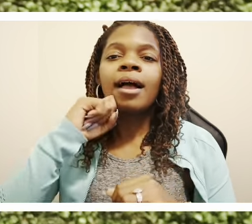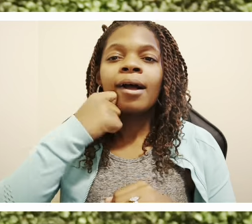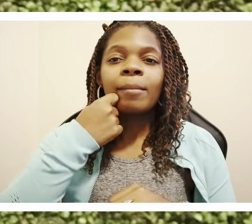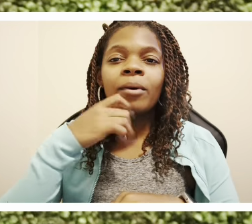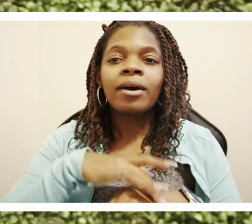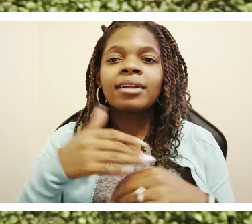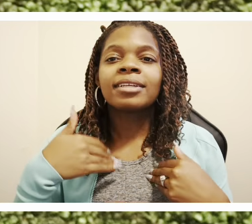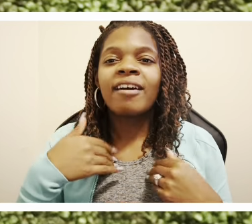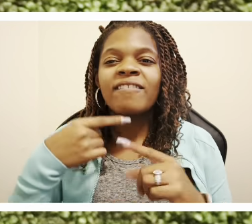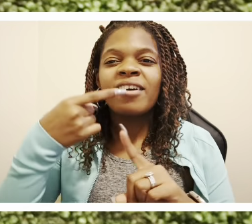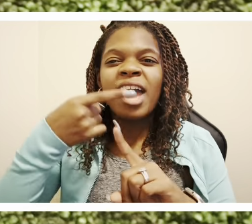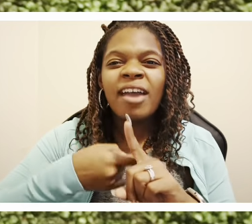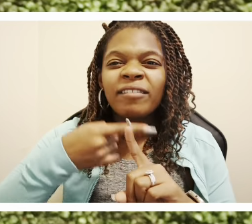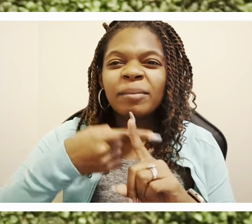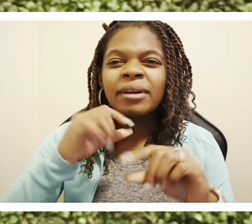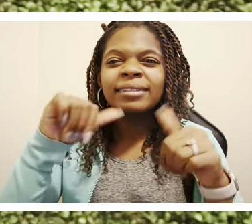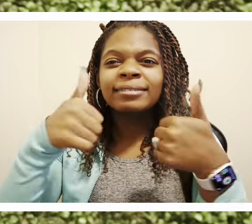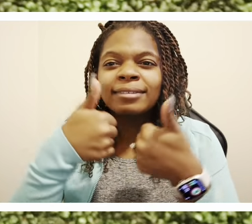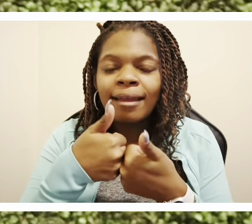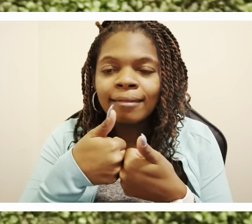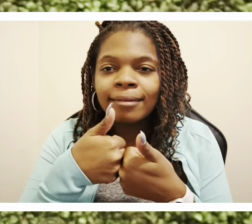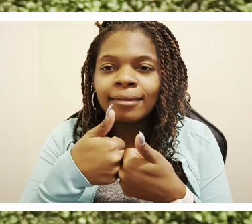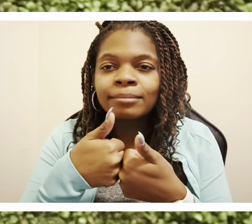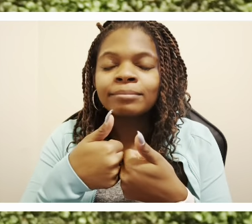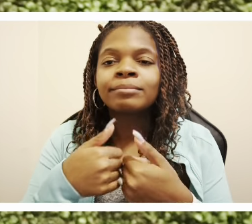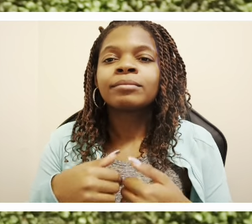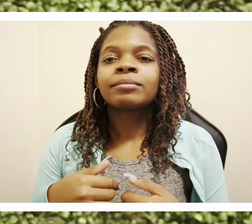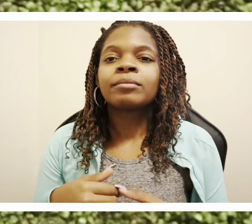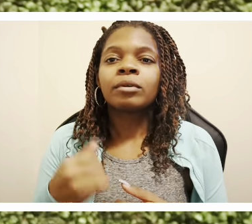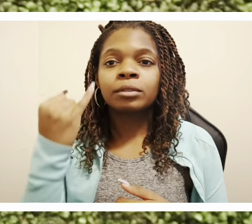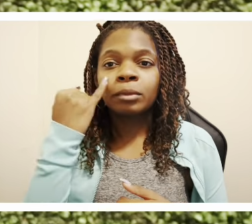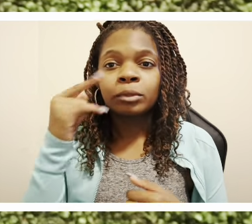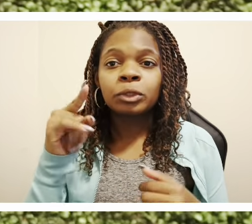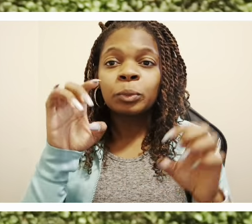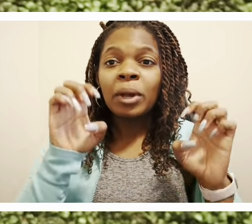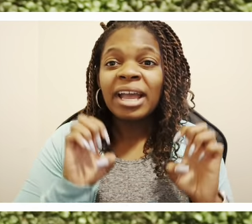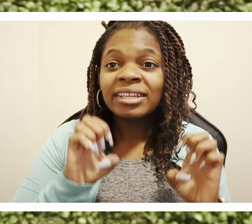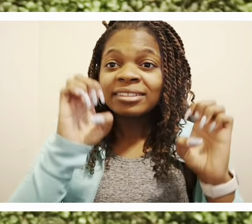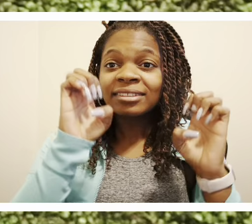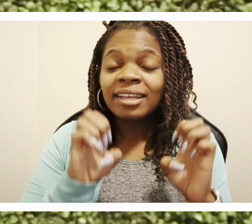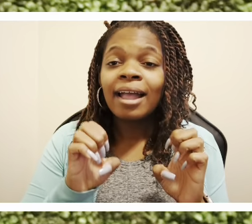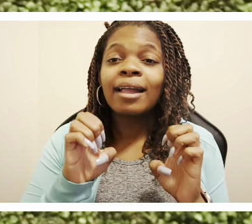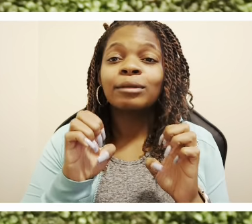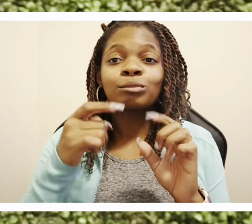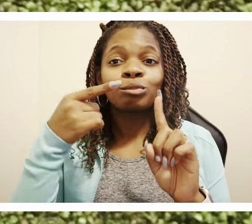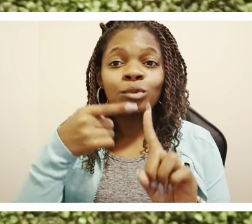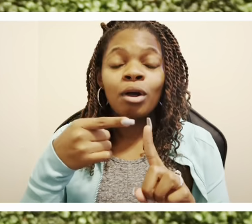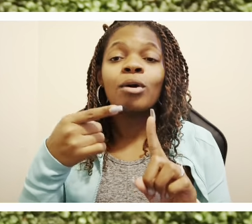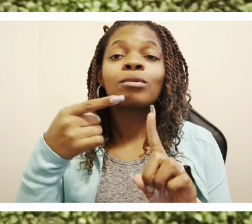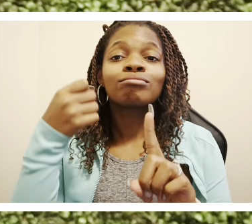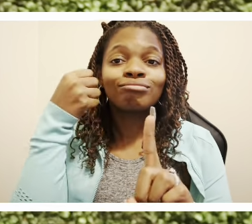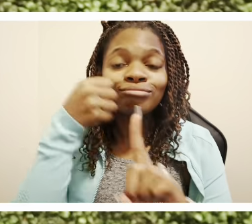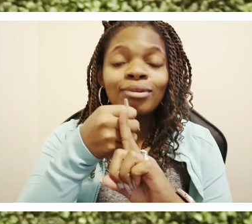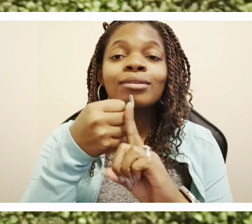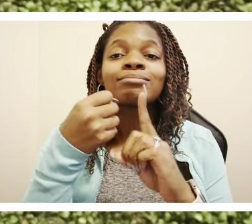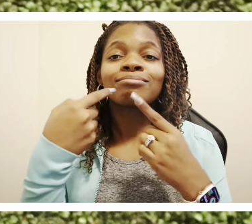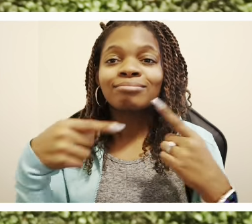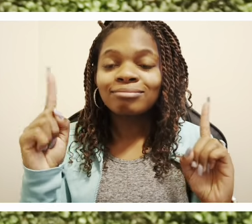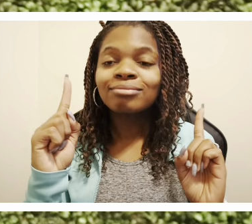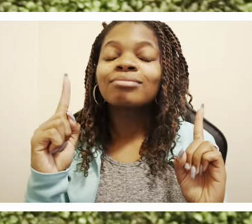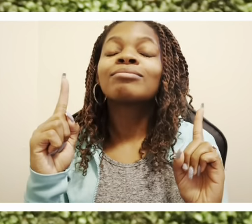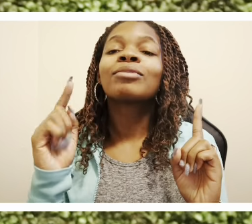So they have monthly, so Apple Watch does like monthly challenges. If you win competitions, both with the Fitbit and Apple Watch, you'll